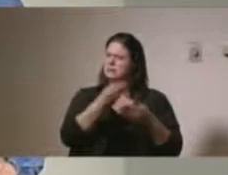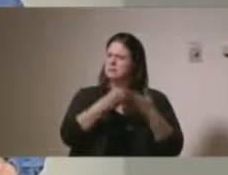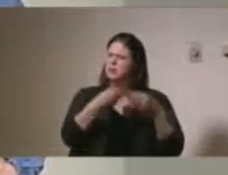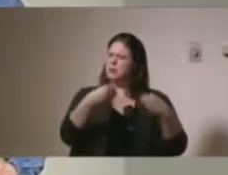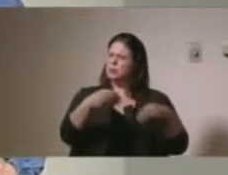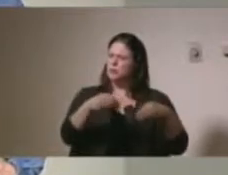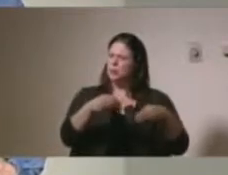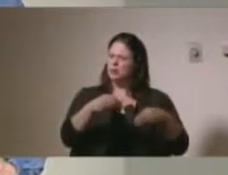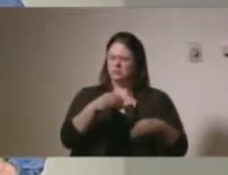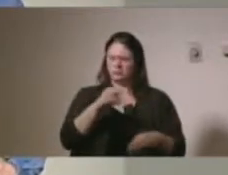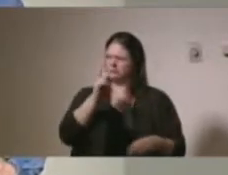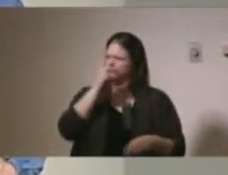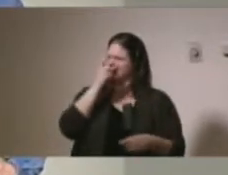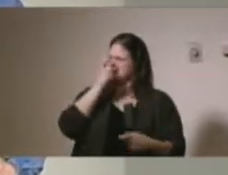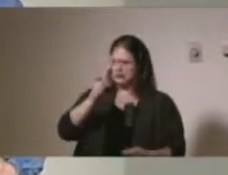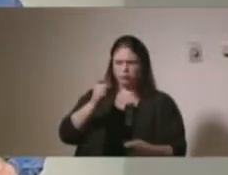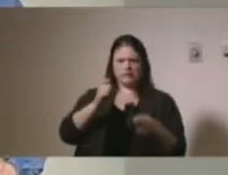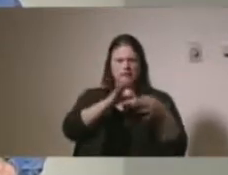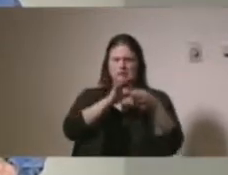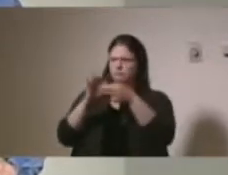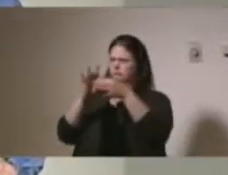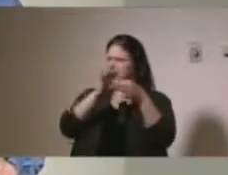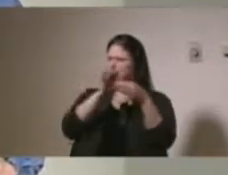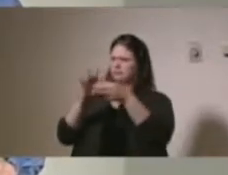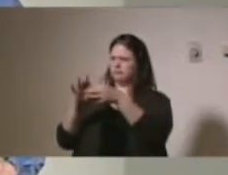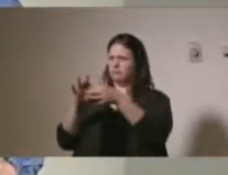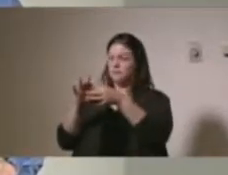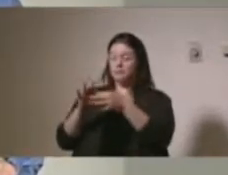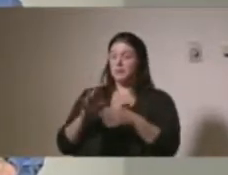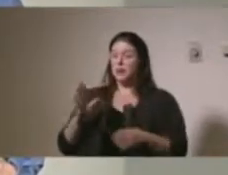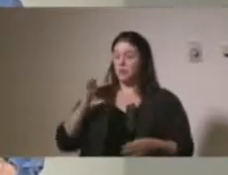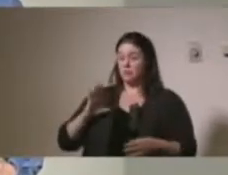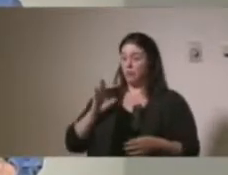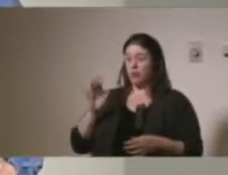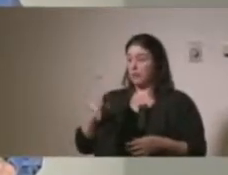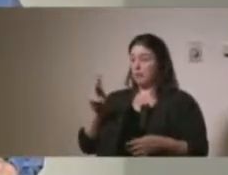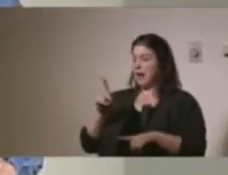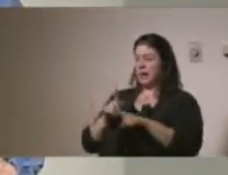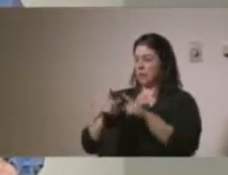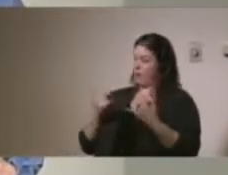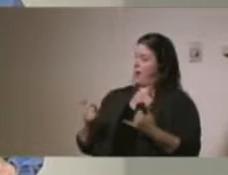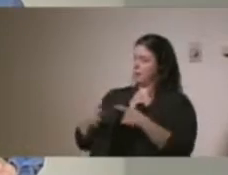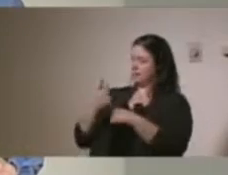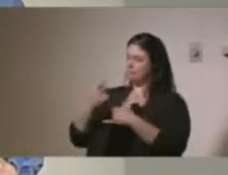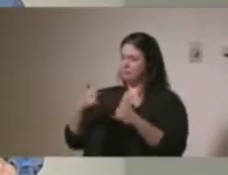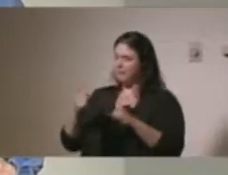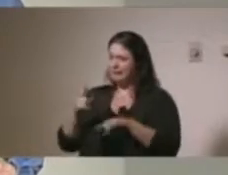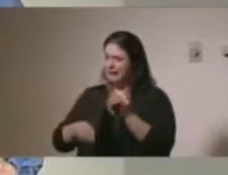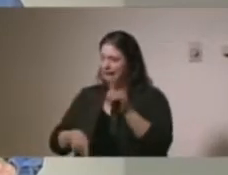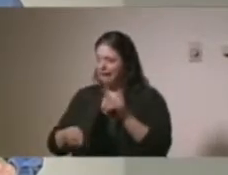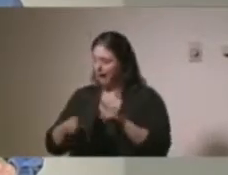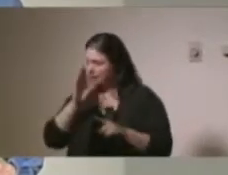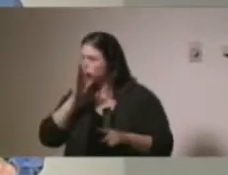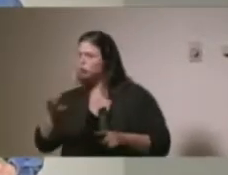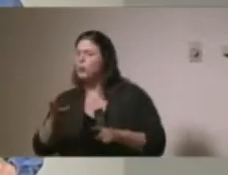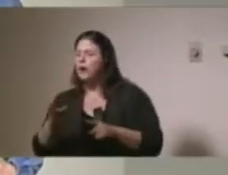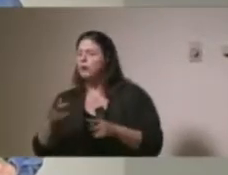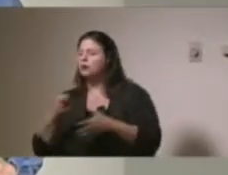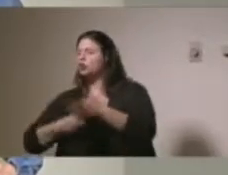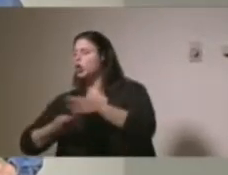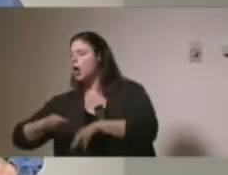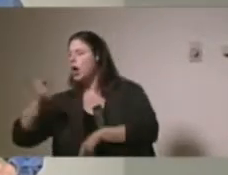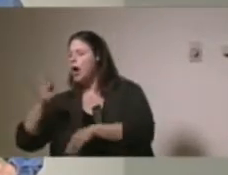little marriage there. So the things that the banks really couldn't do directly are now doing indirectly through predatory